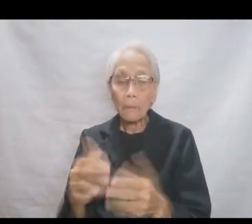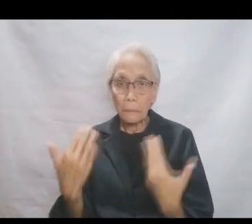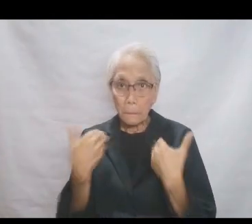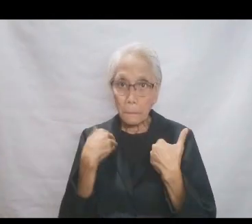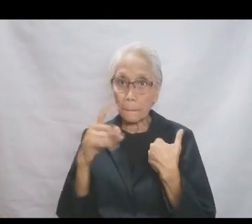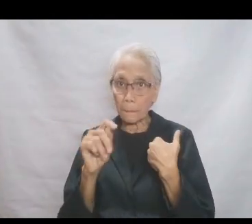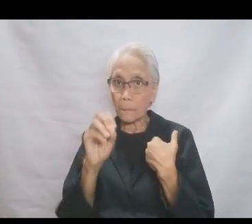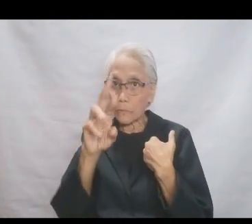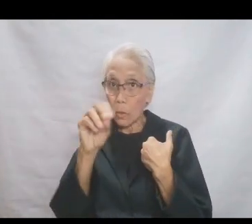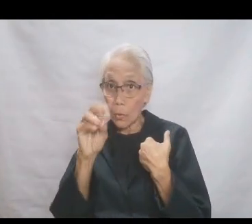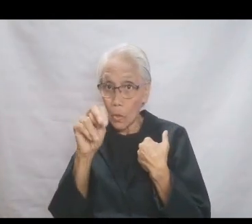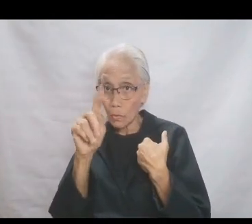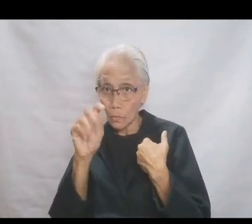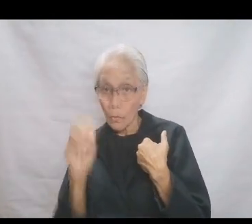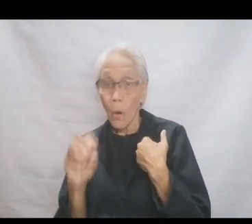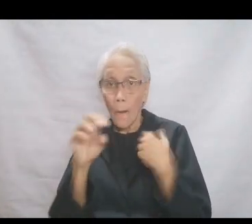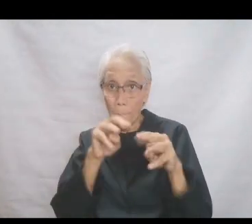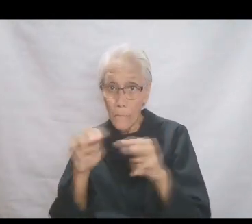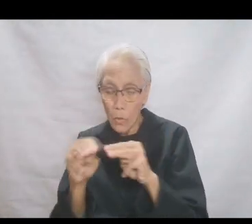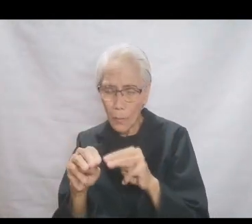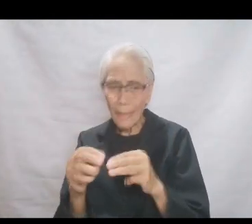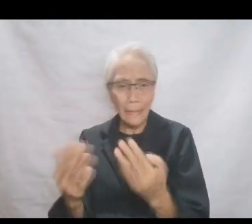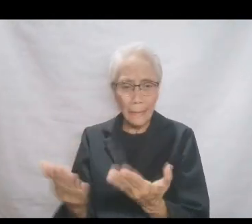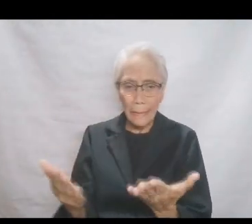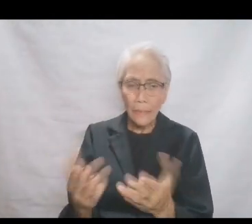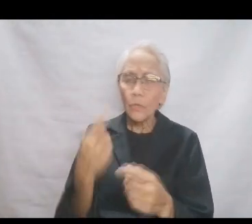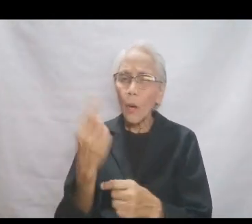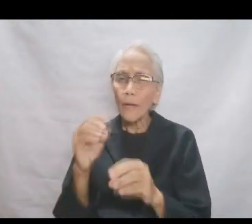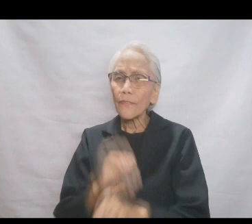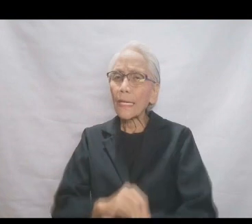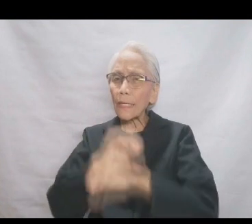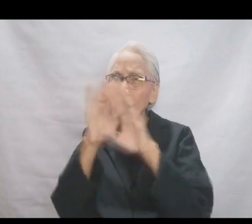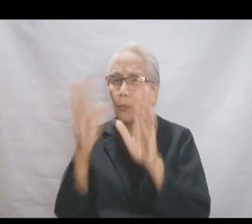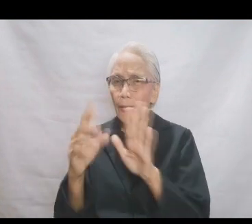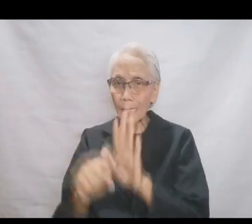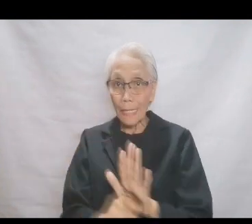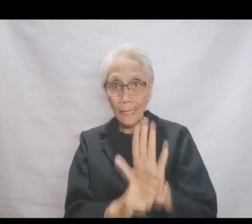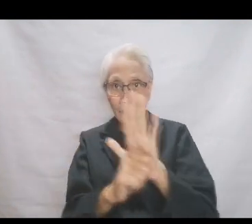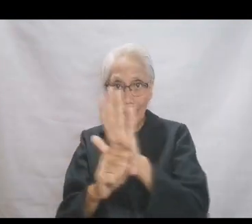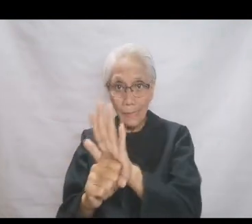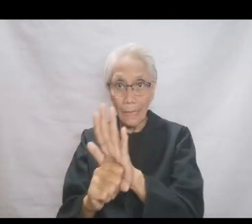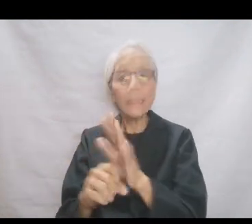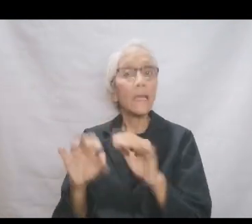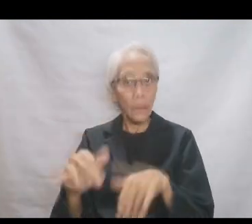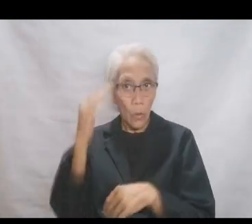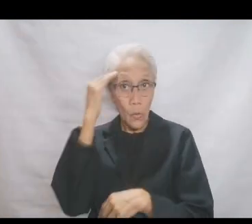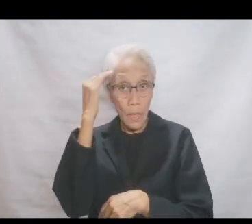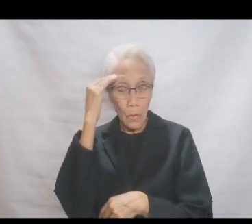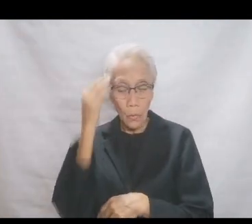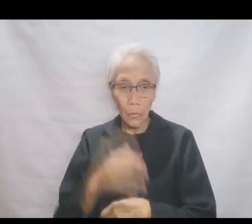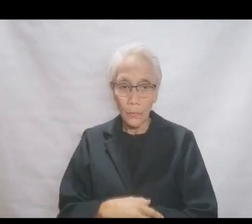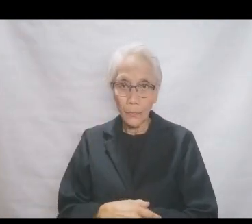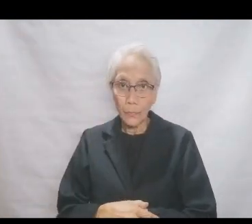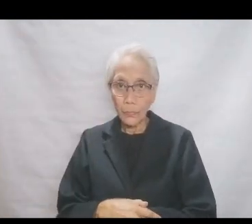kriyas right through the Toronto movement. This has always been one of the clearest signs of kundalini